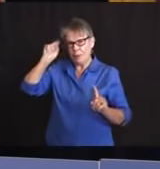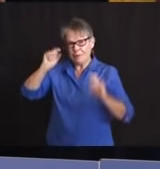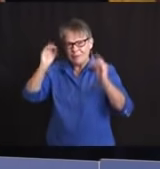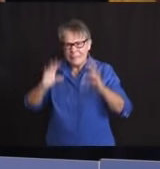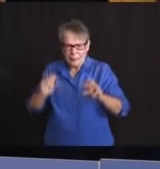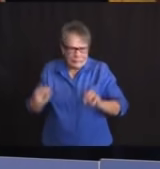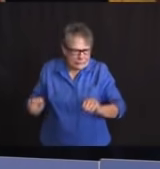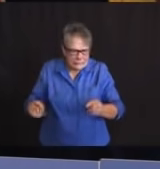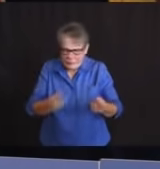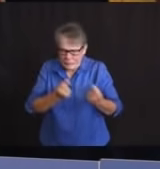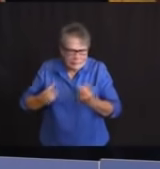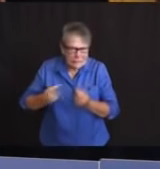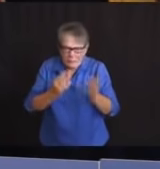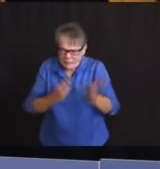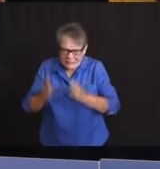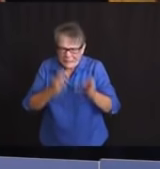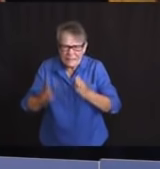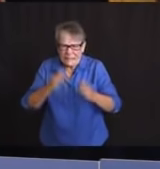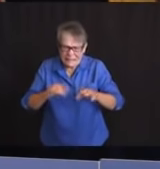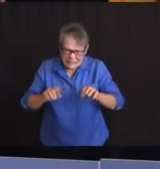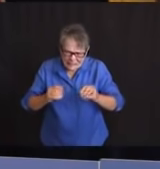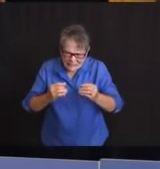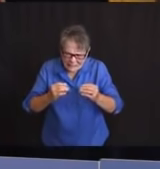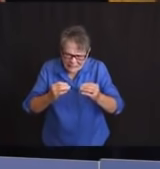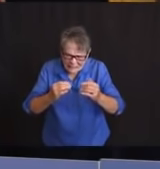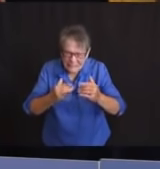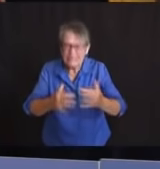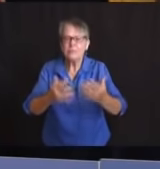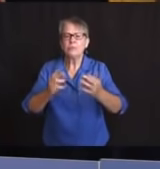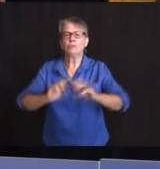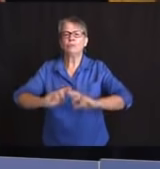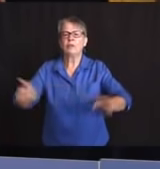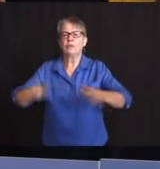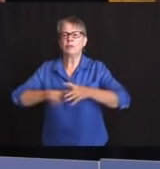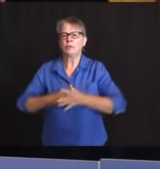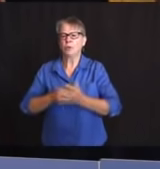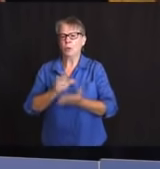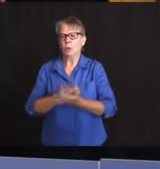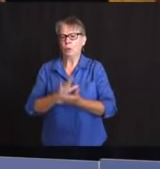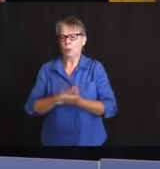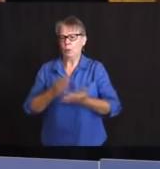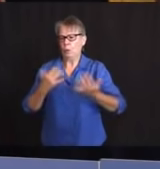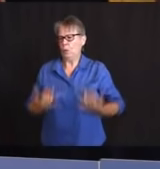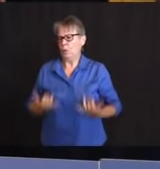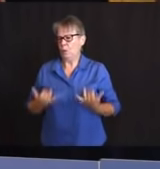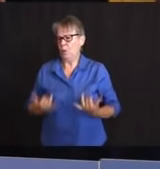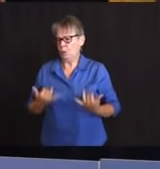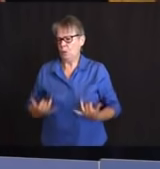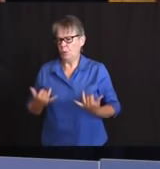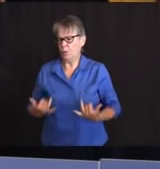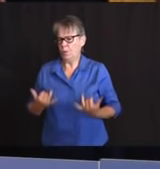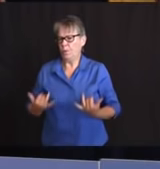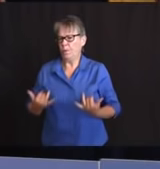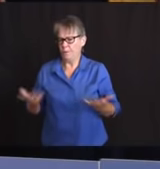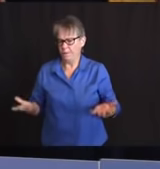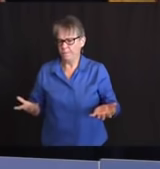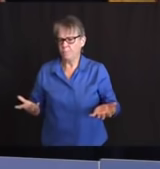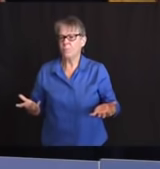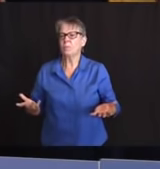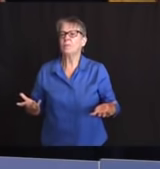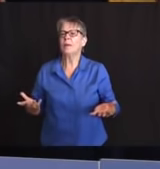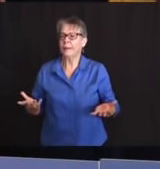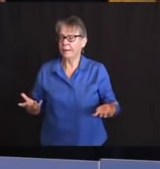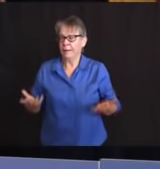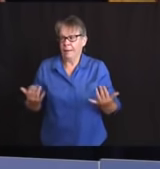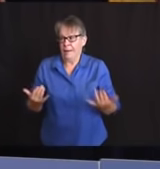We begin the school year light years ahead of where we started last spring. Let's start by taking a look at the numbers and the massive resources going